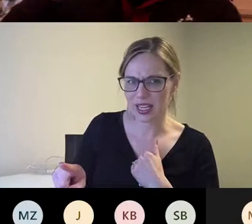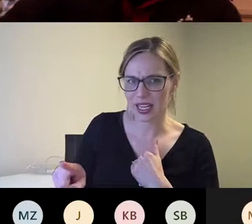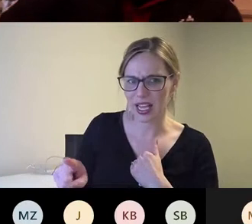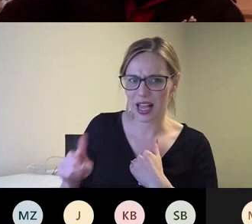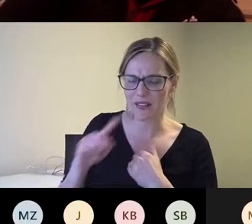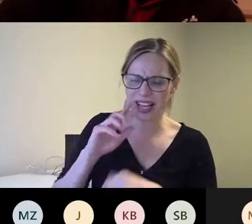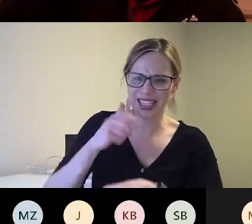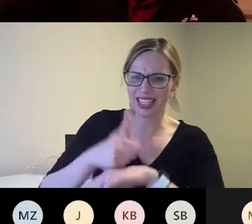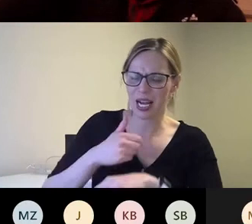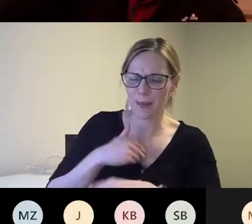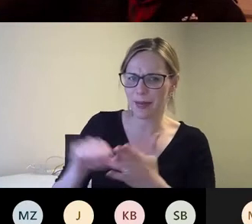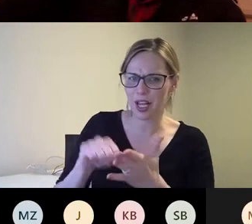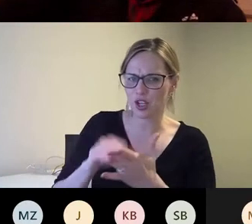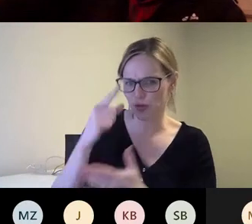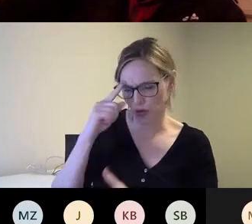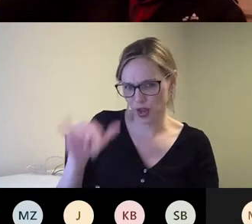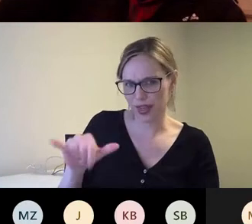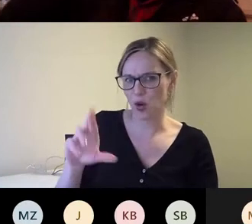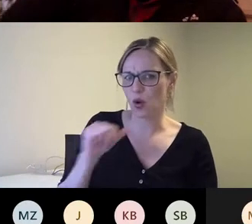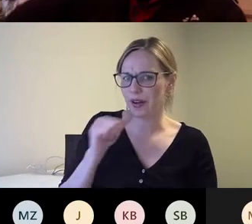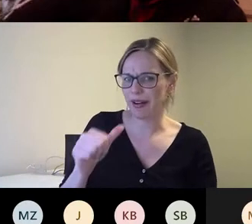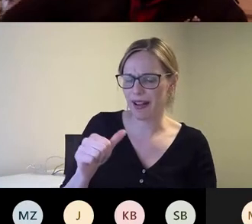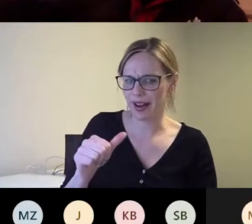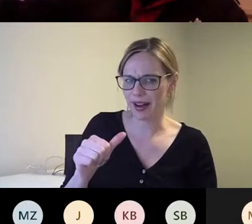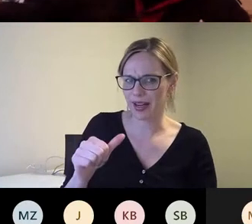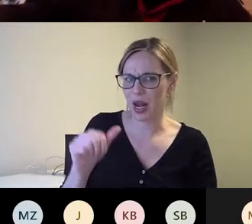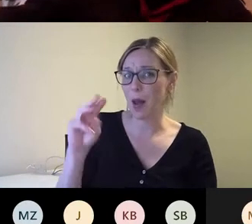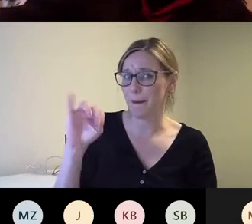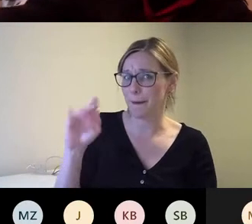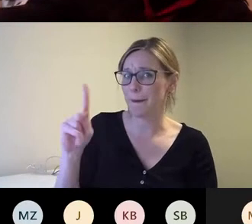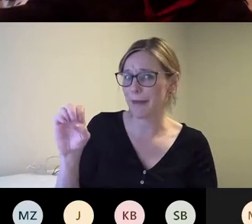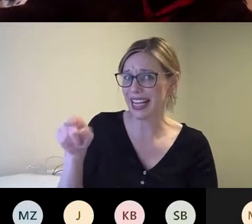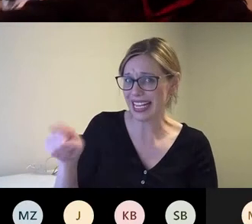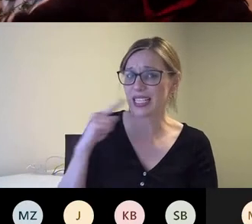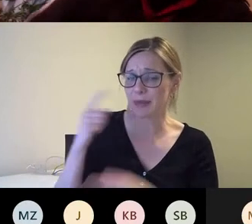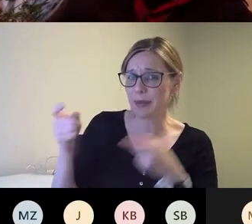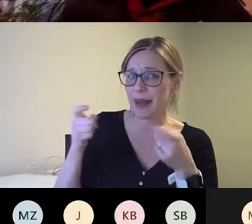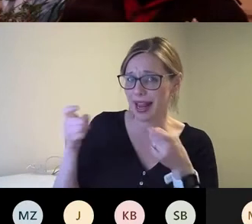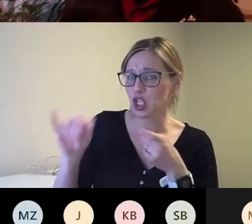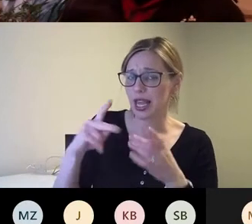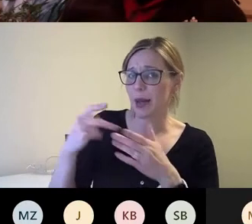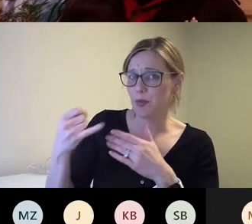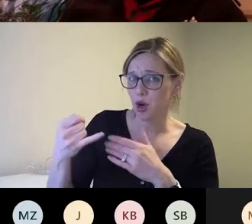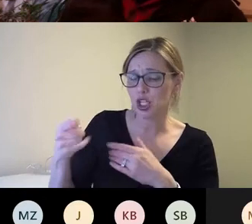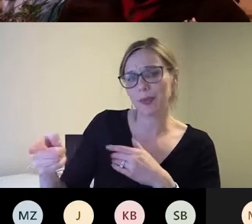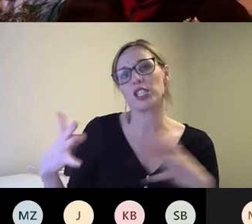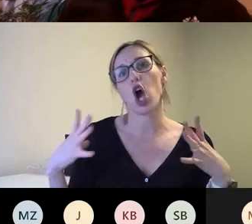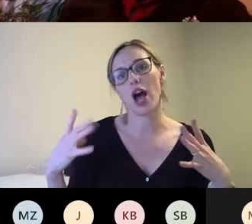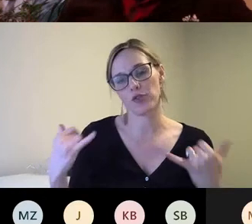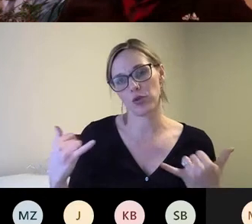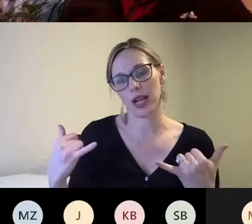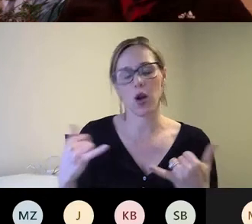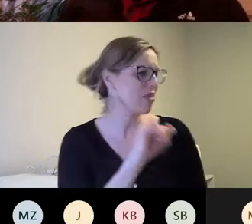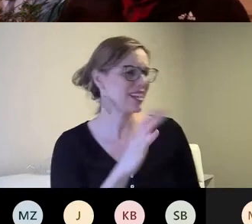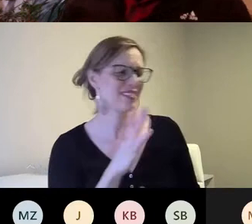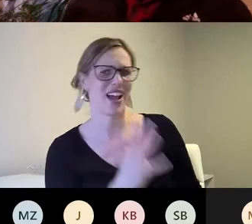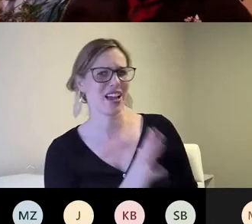But yes, Mike Amsden has been pretty much managing the project, but he was off today, so That's cool. I'll